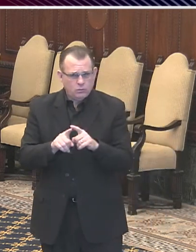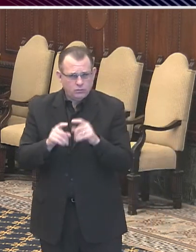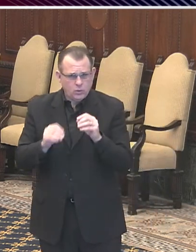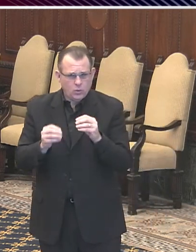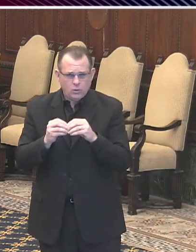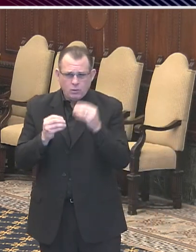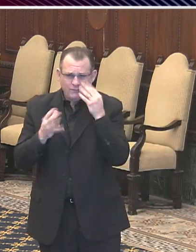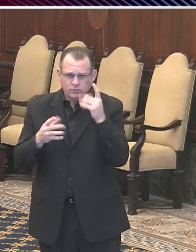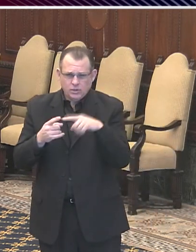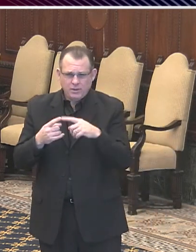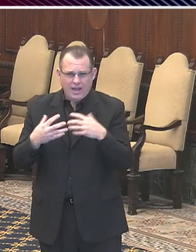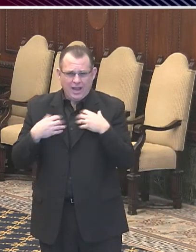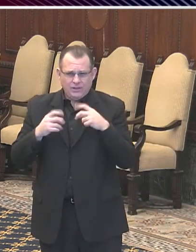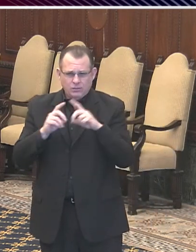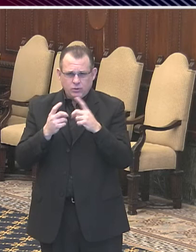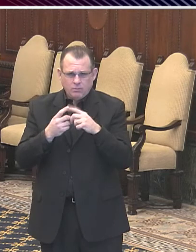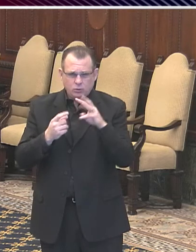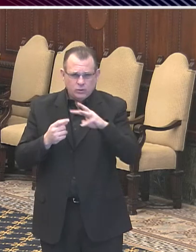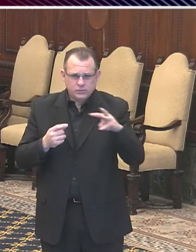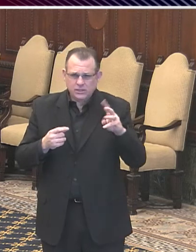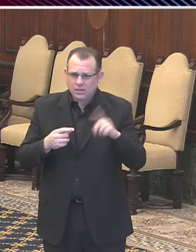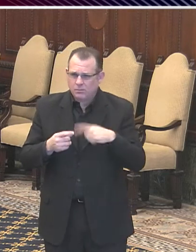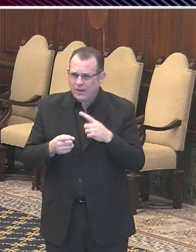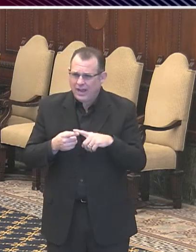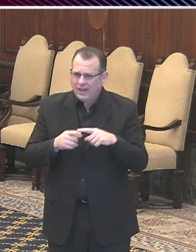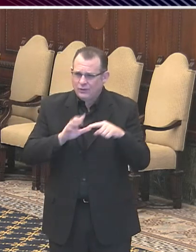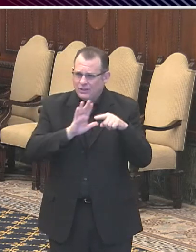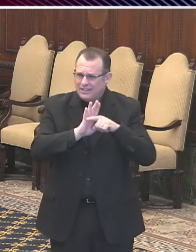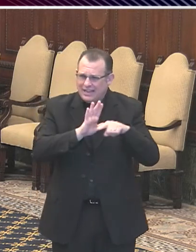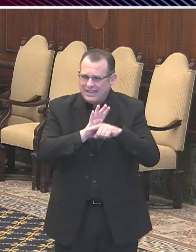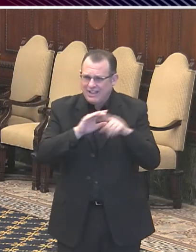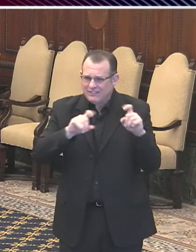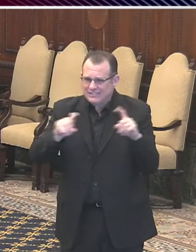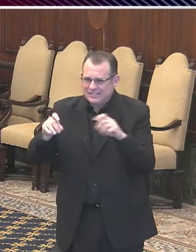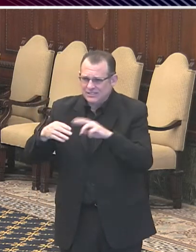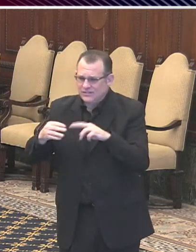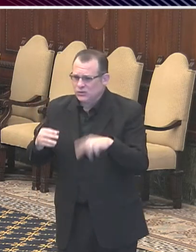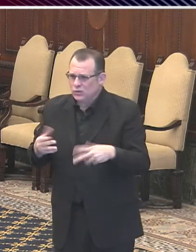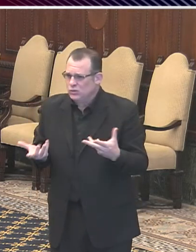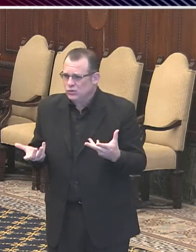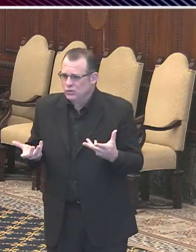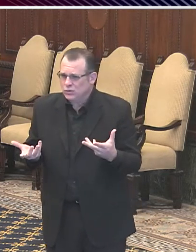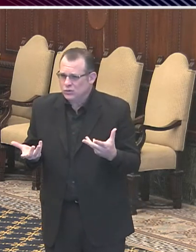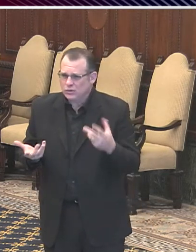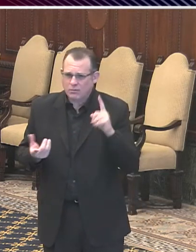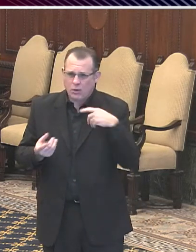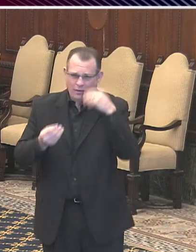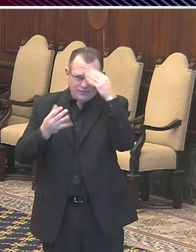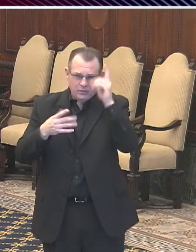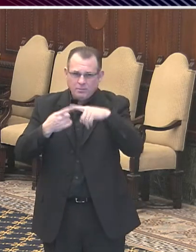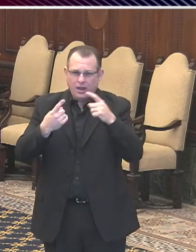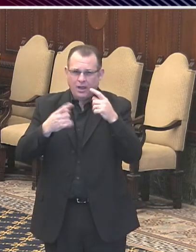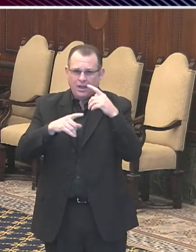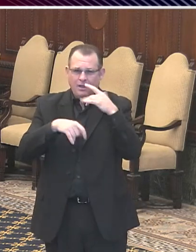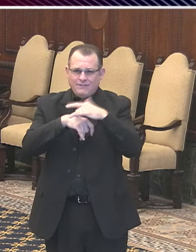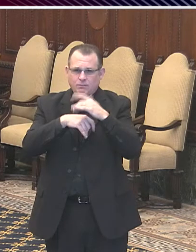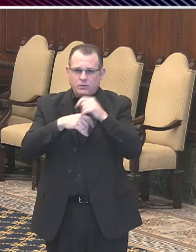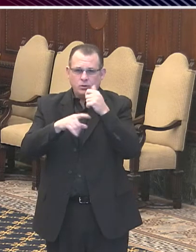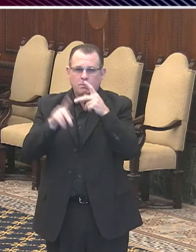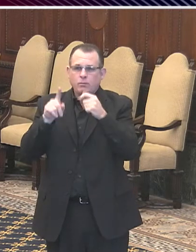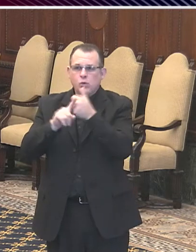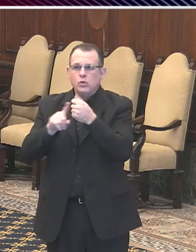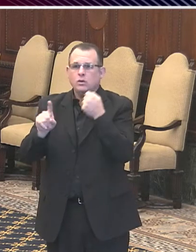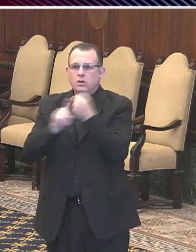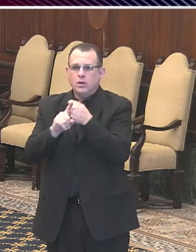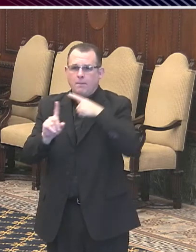health department's website about the negative test results, which I believe that data was available before. Do you know if that was intentional and if that data is